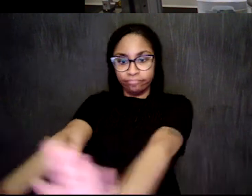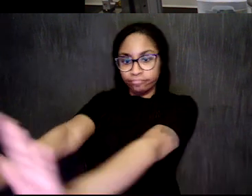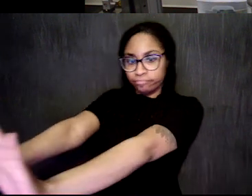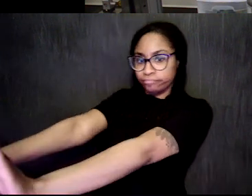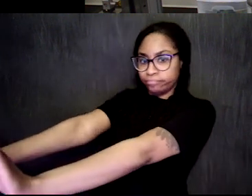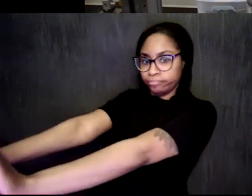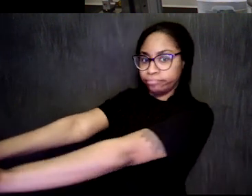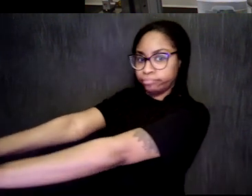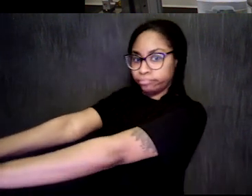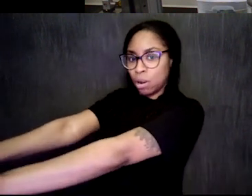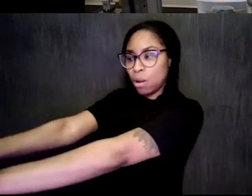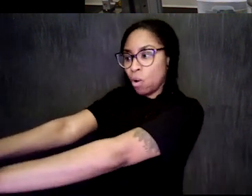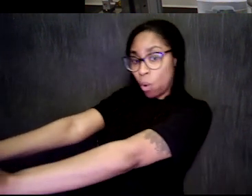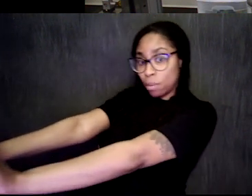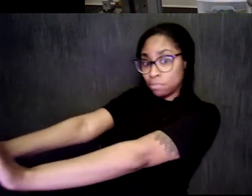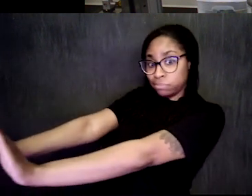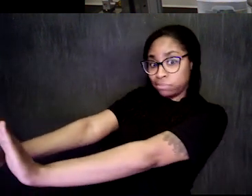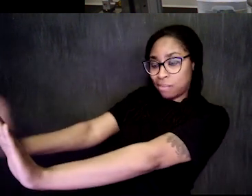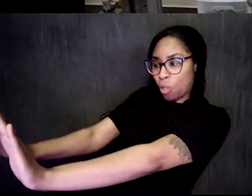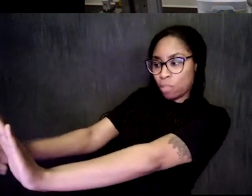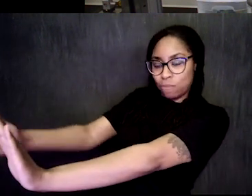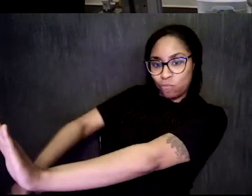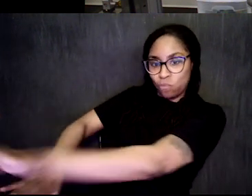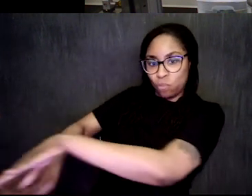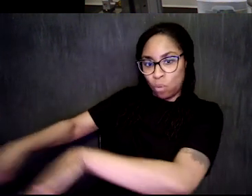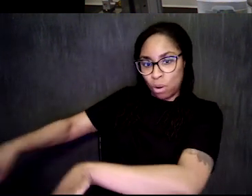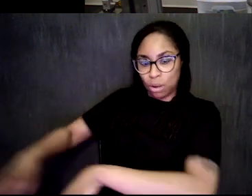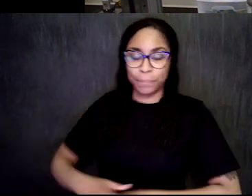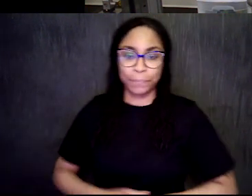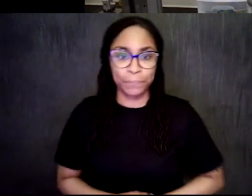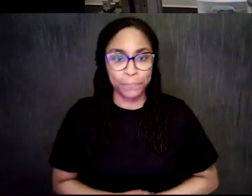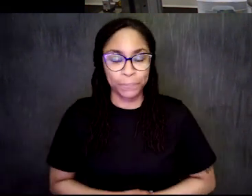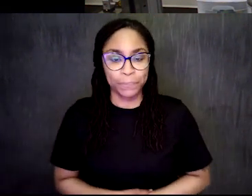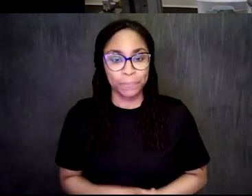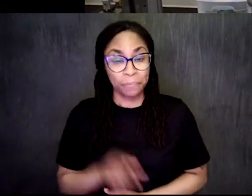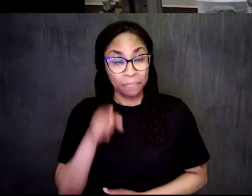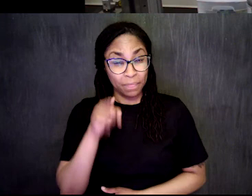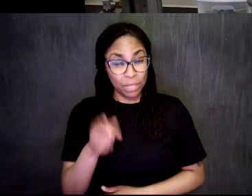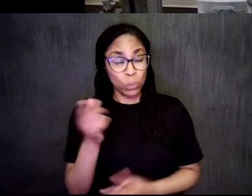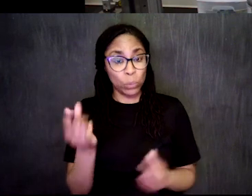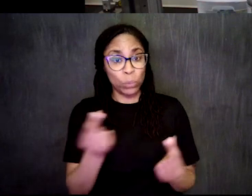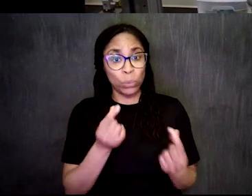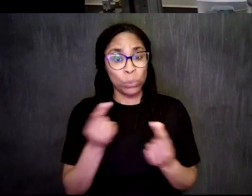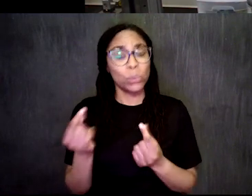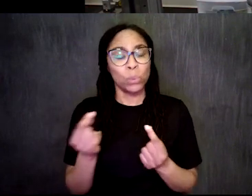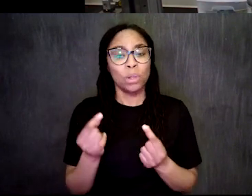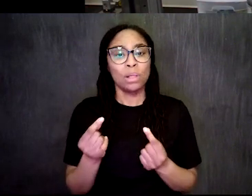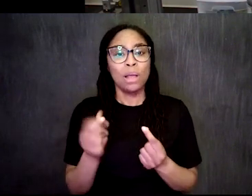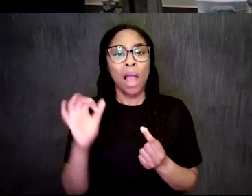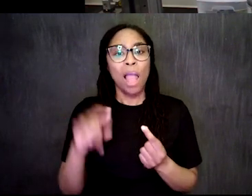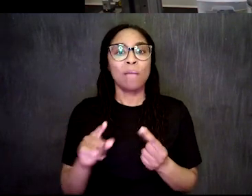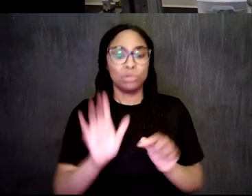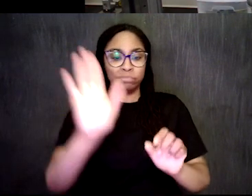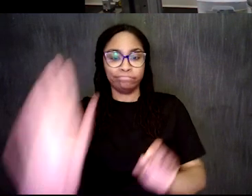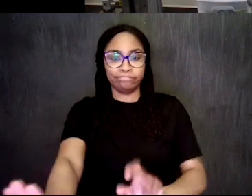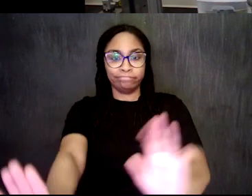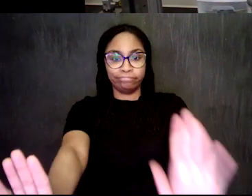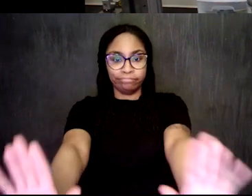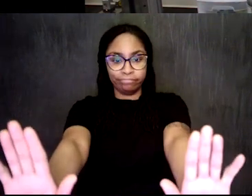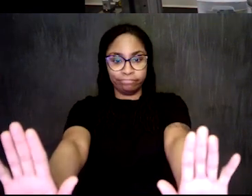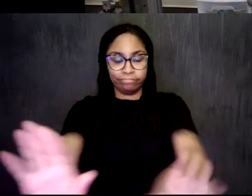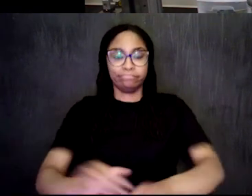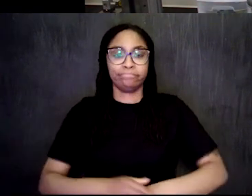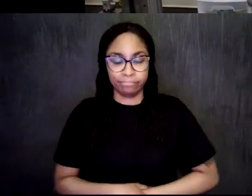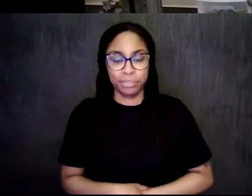your feet out with your heels on the floor and then do the stretch this way. But for this exercise routine, I'm going to be doing